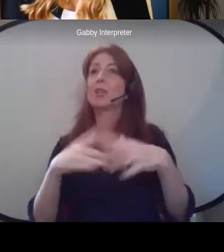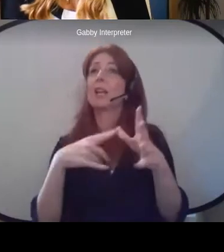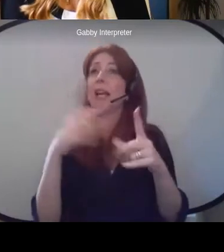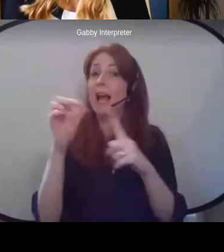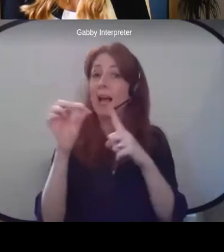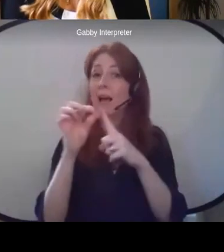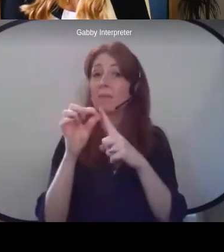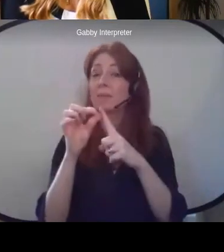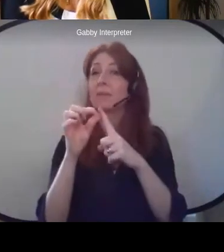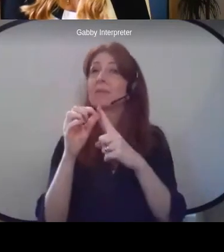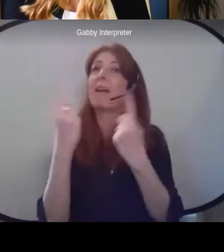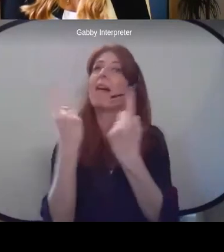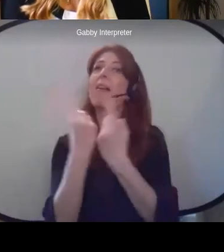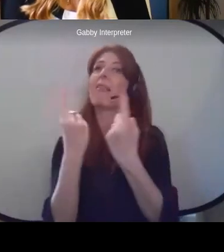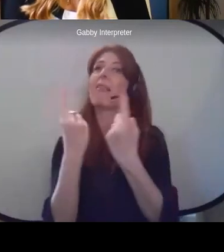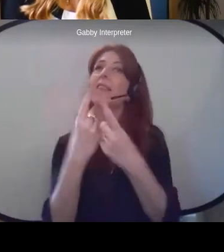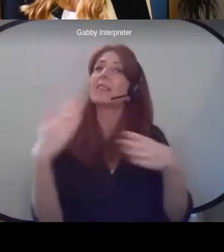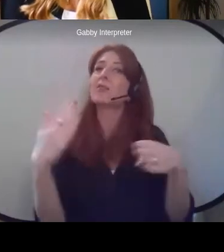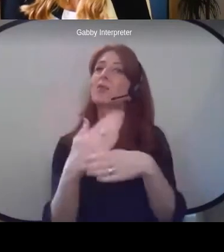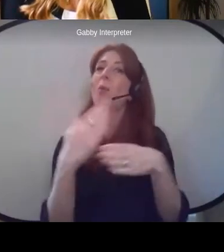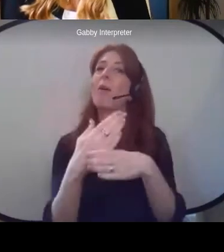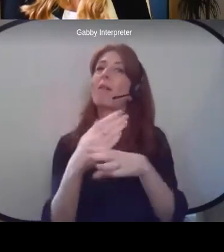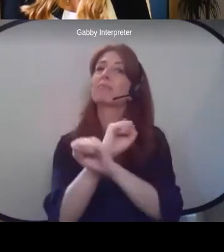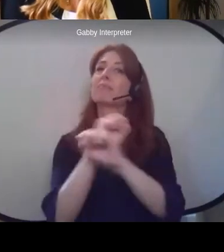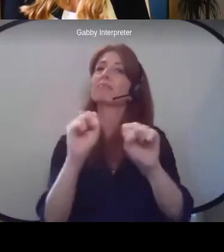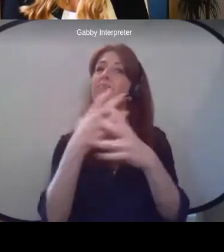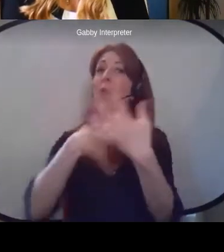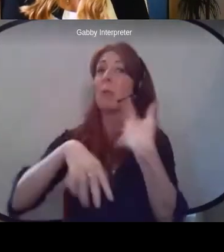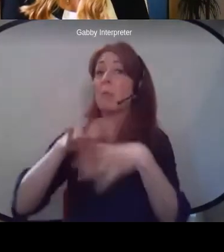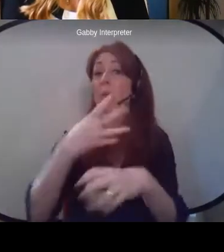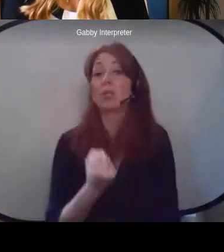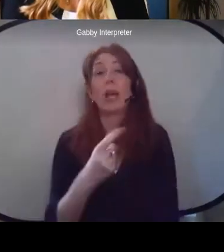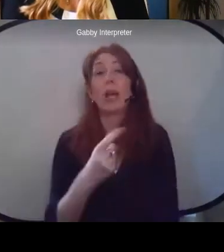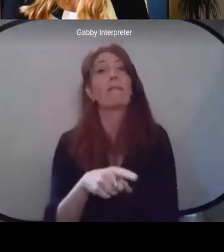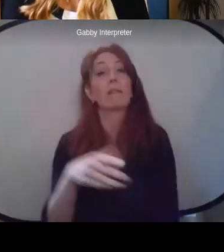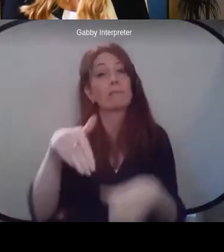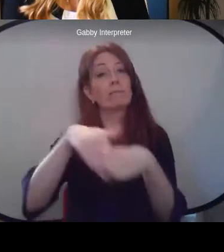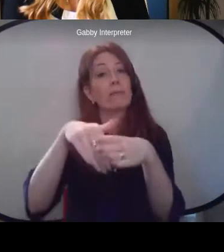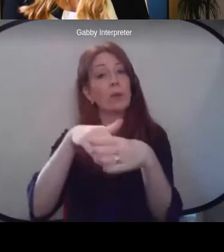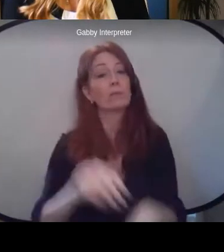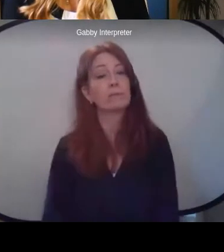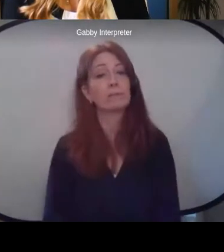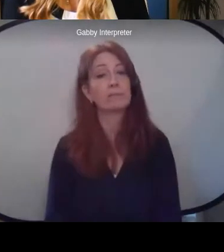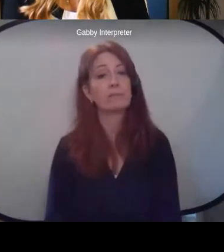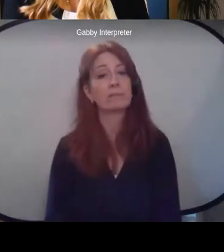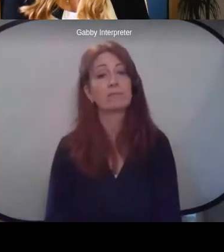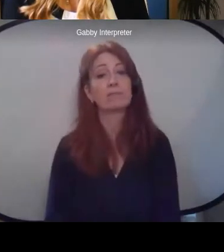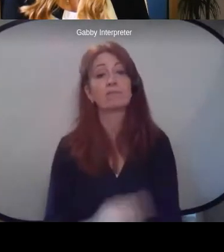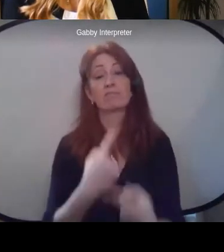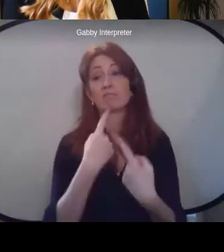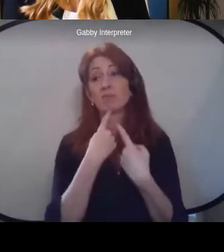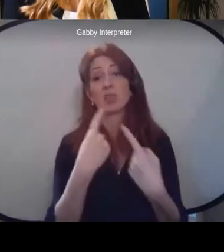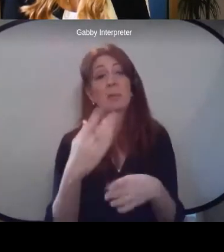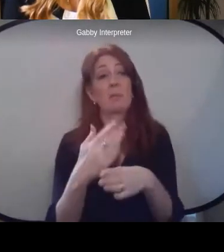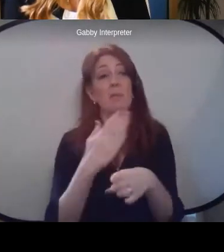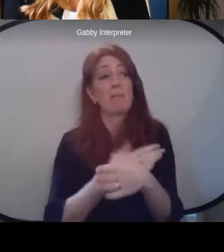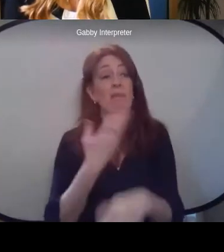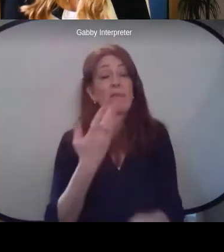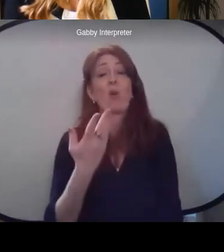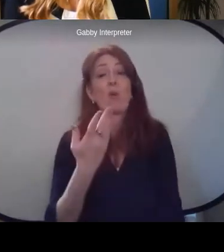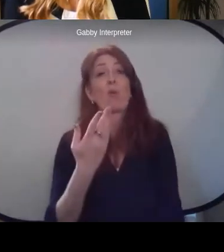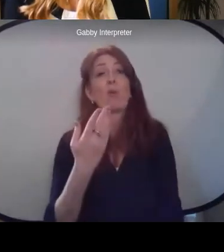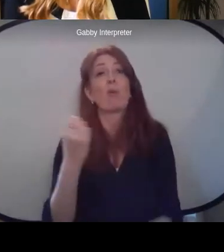that actually work for the population that you have, and as we've said earlier, sort of making it as simple as